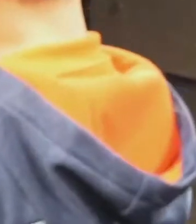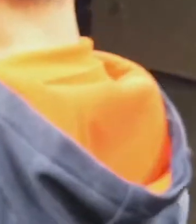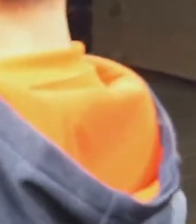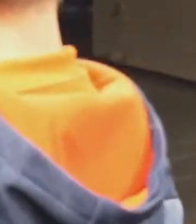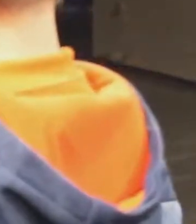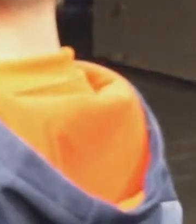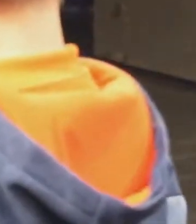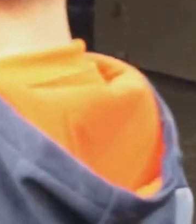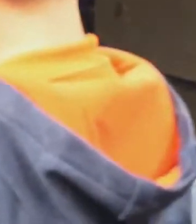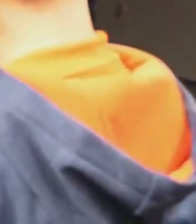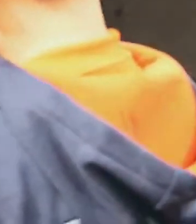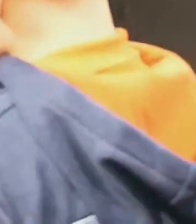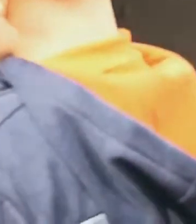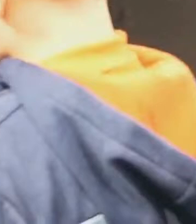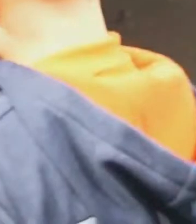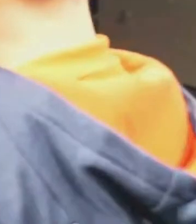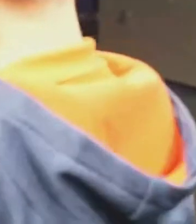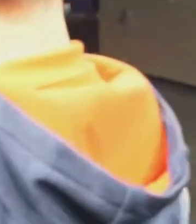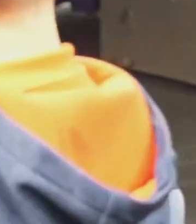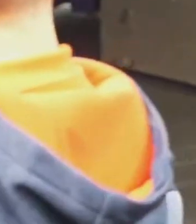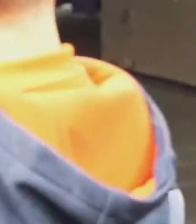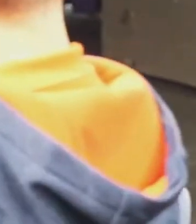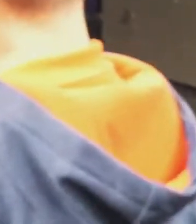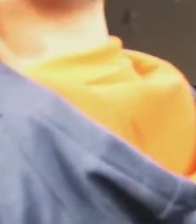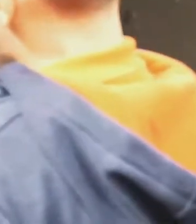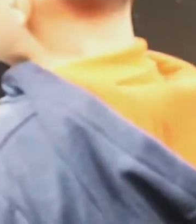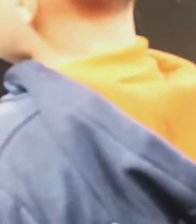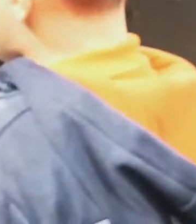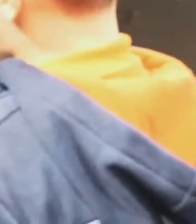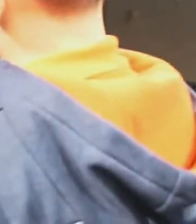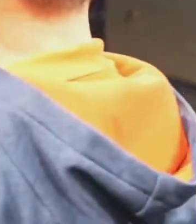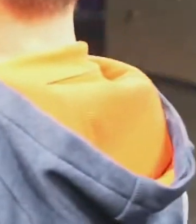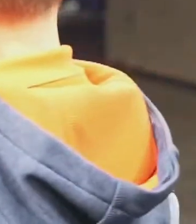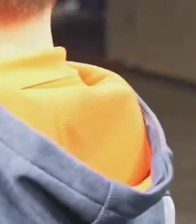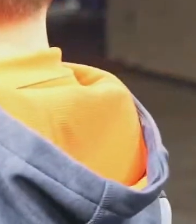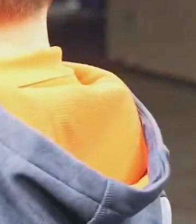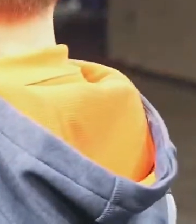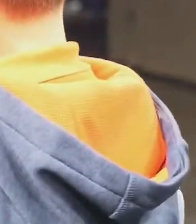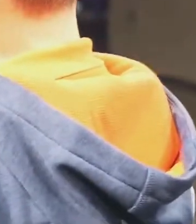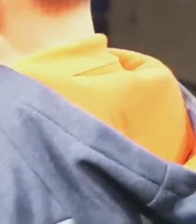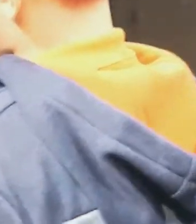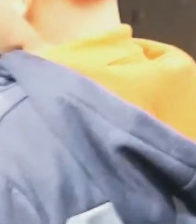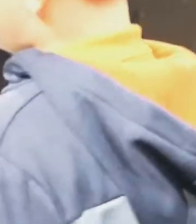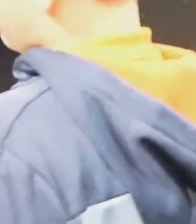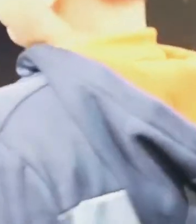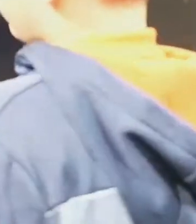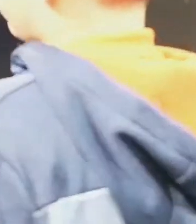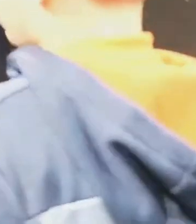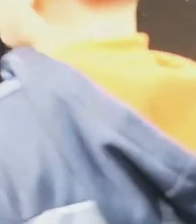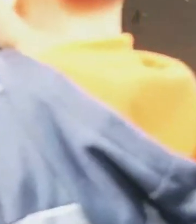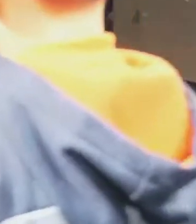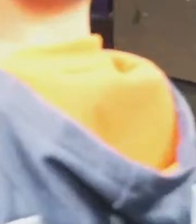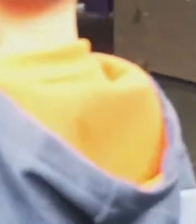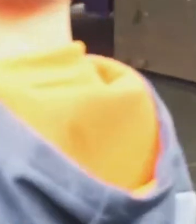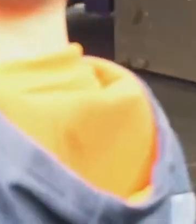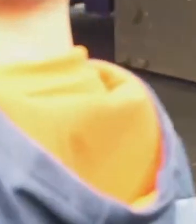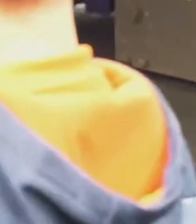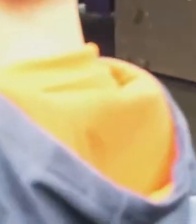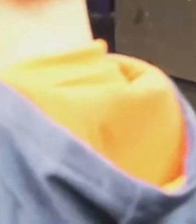express different emotions at different times in the show. It's really hard to memorize your